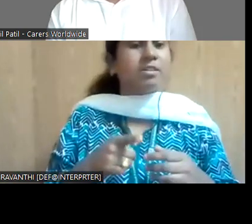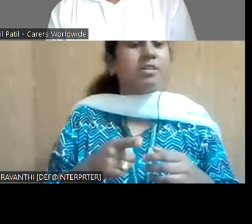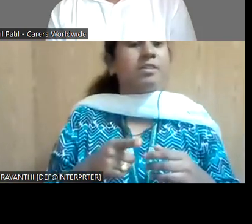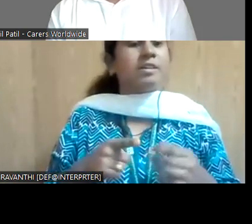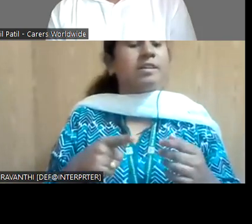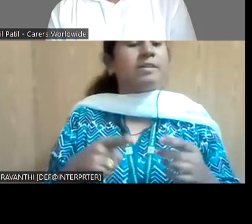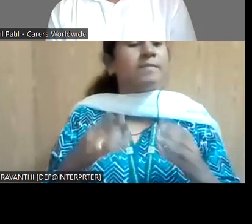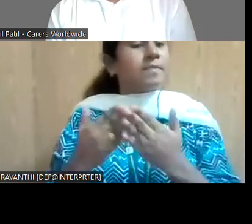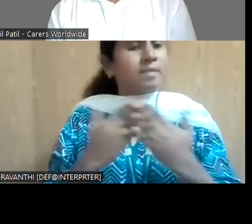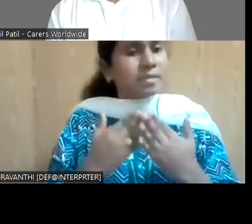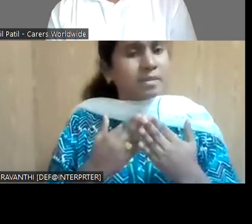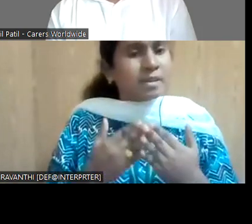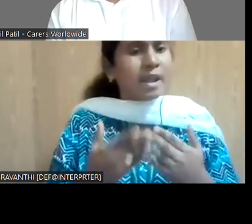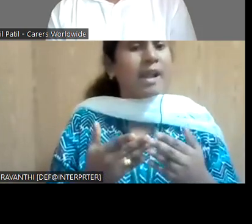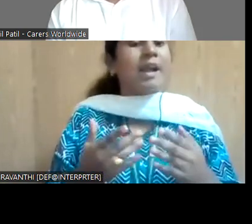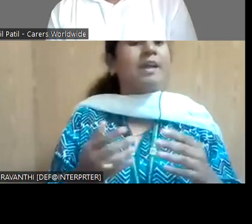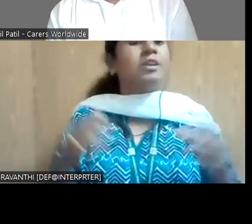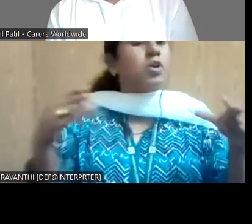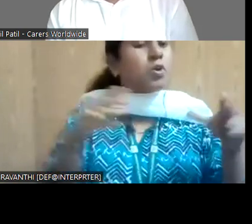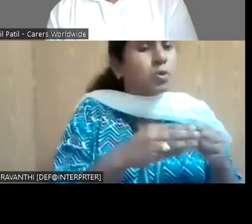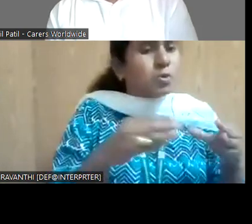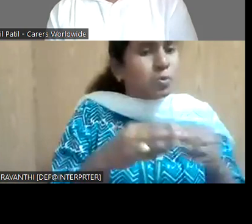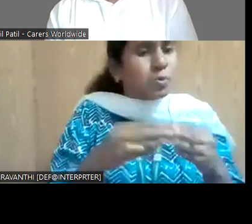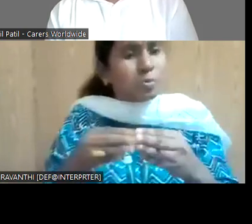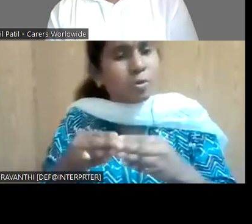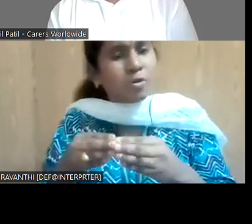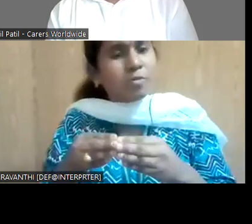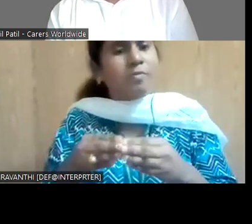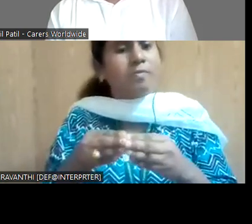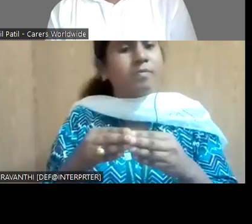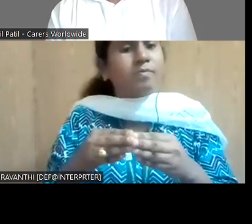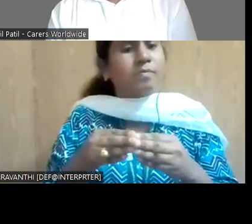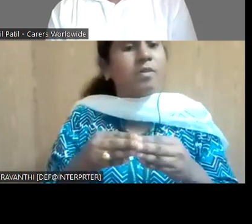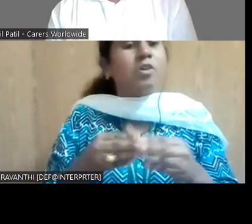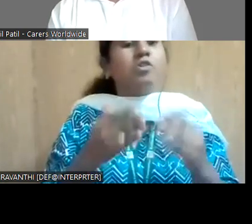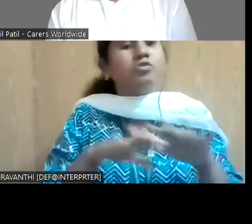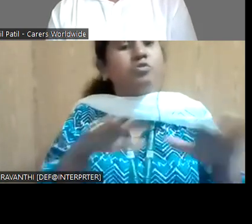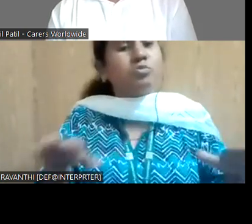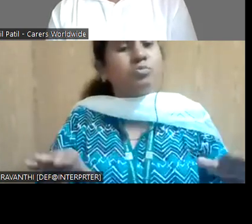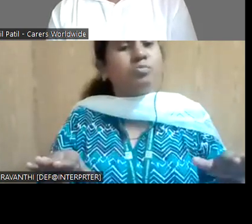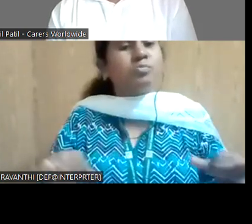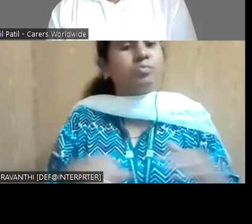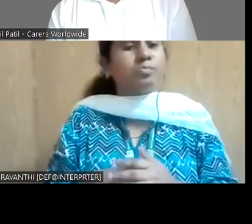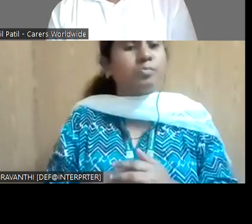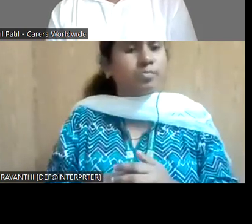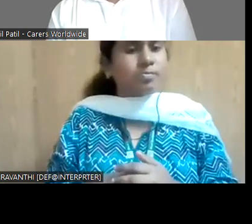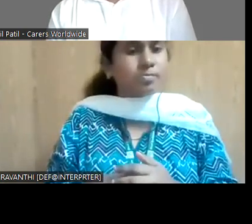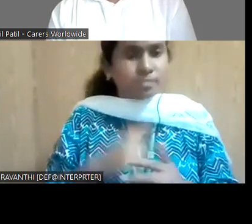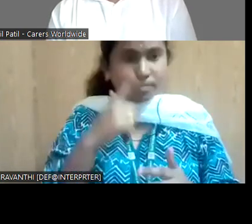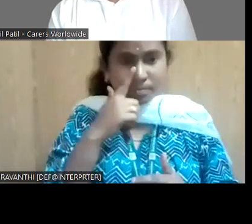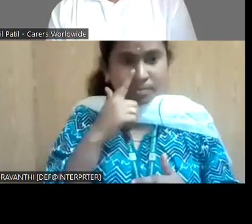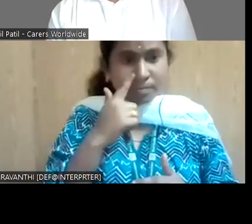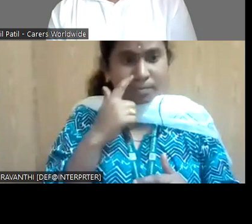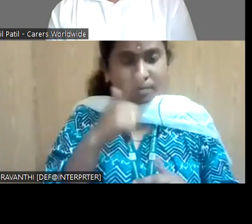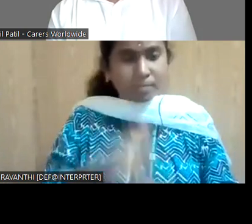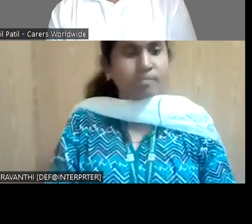important group of stakeholders in their own right. And the discourse shouldn't just be about they being the change agents for their loved